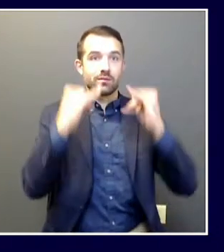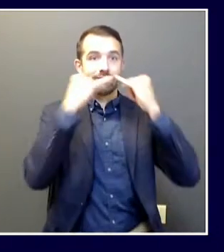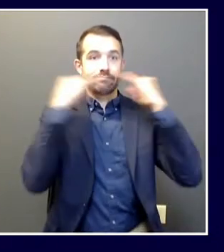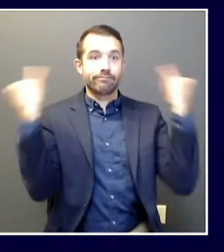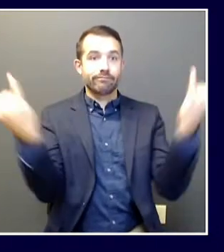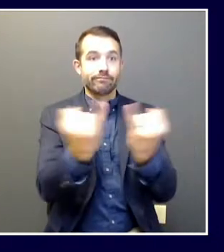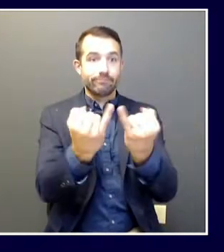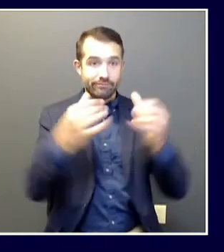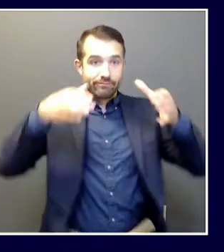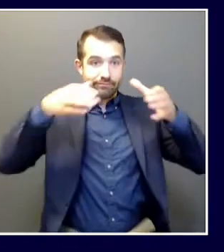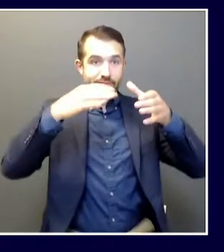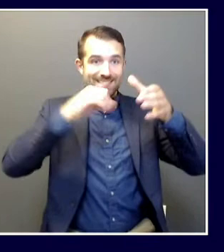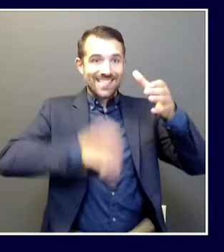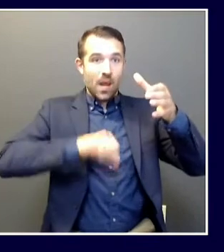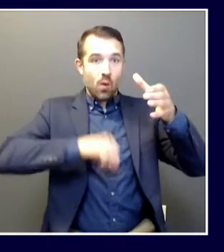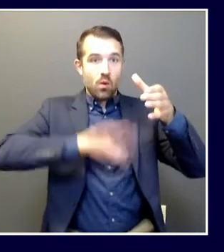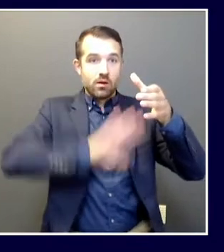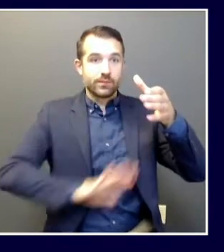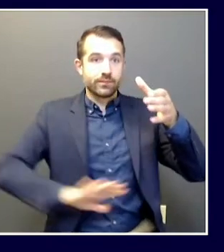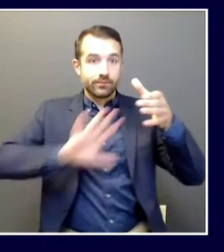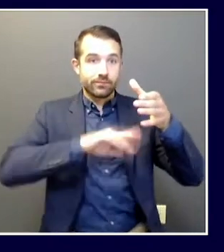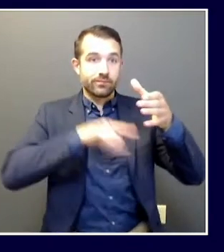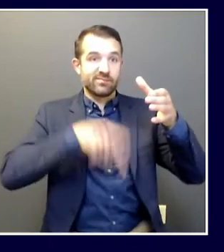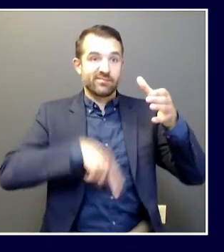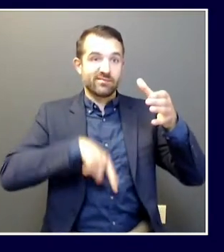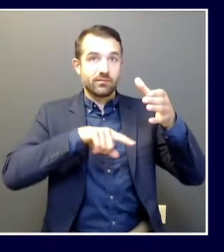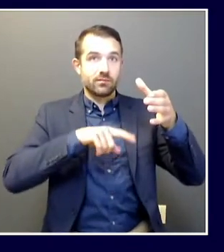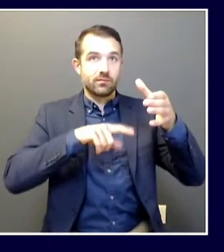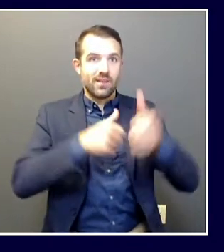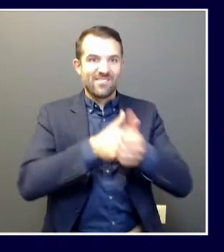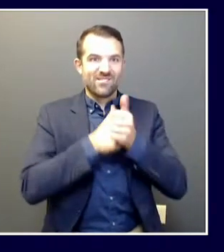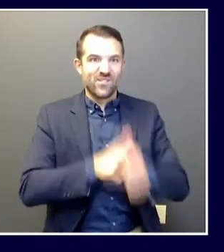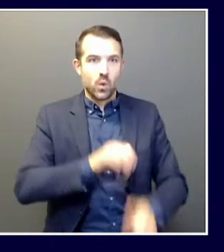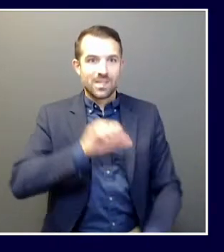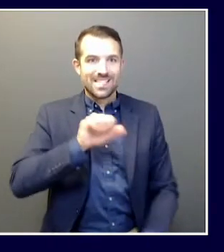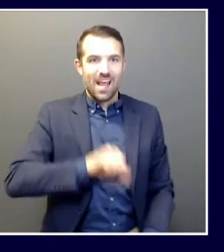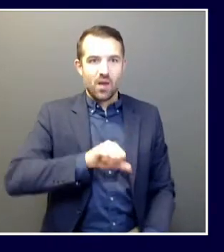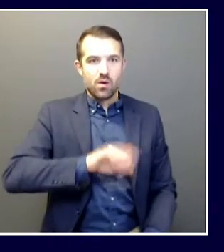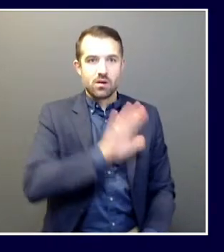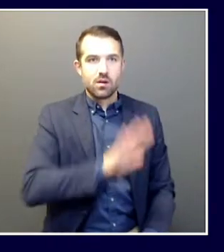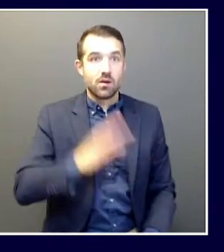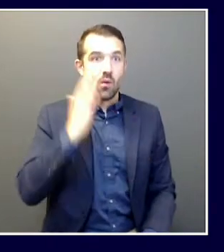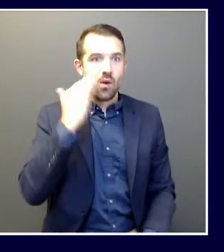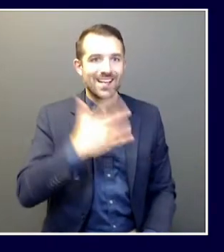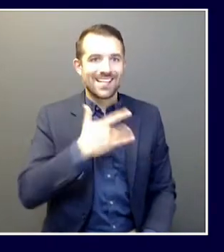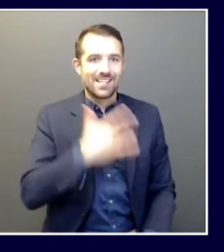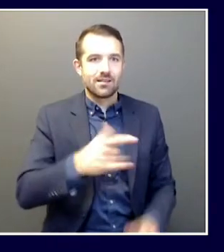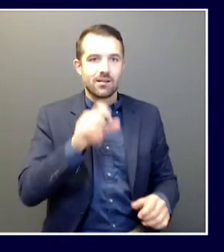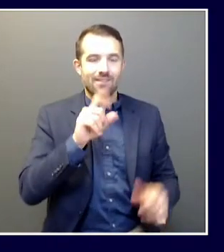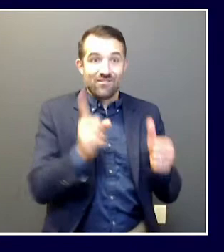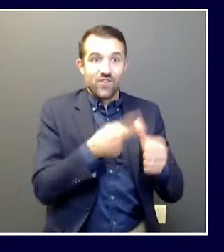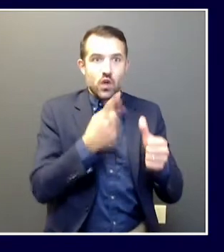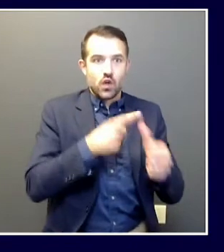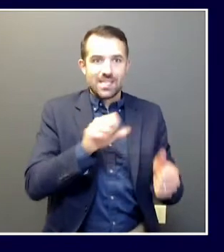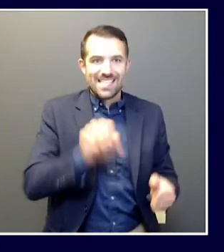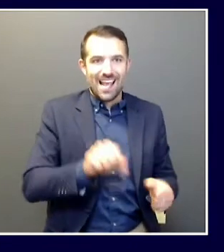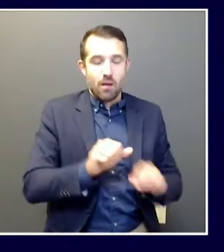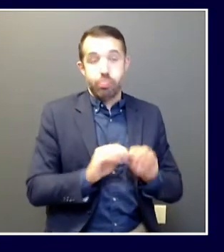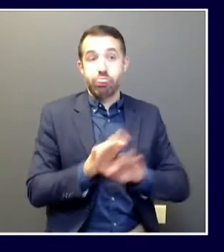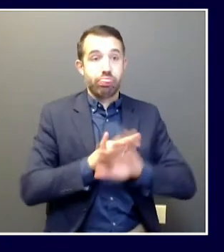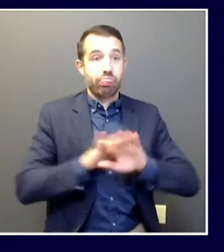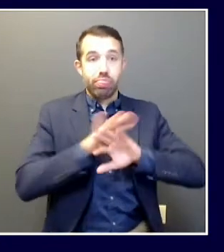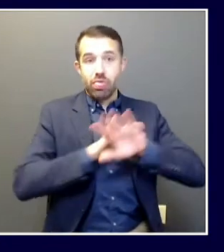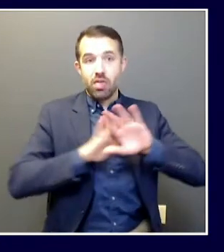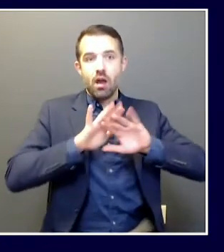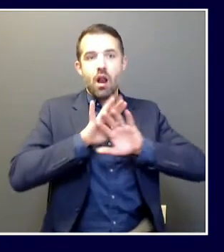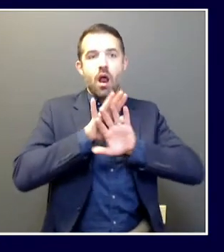are, flu emerges in the Southern Hemisphere, works its way to the Northern Hemisphere. Sometimes those predictions are spot on and we mirror